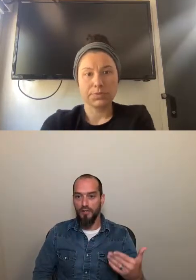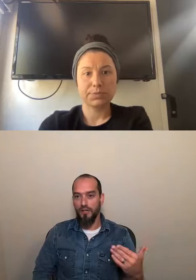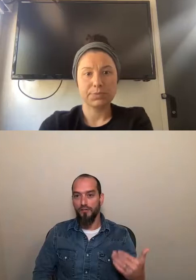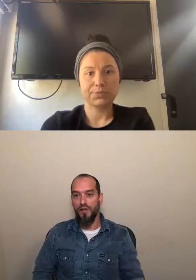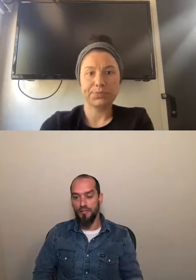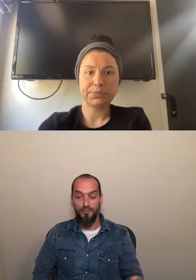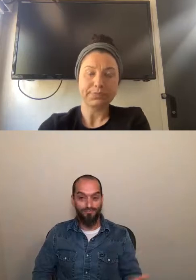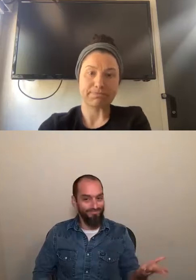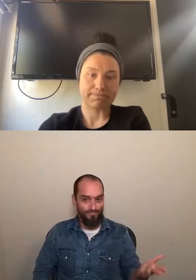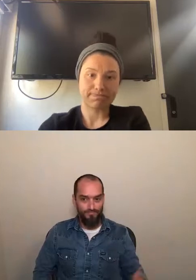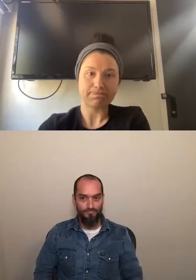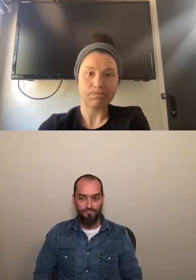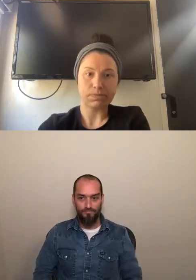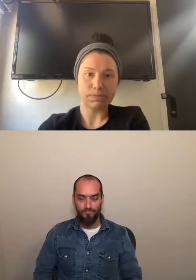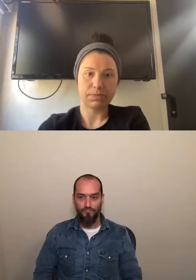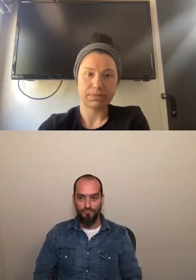very effective.